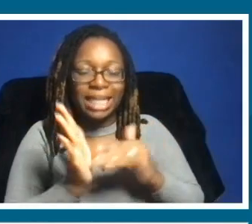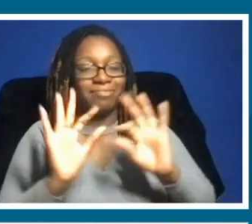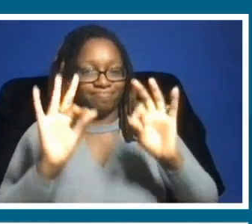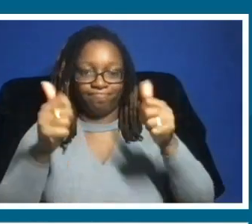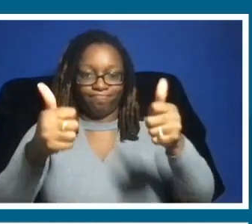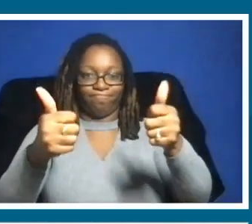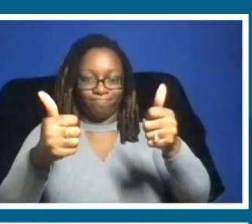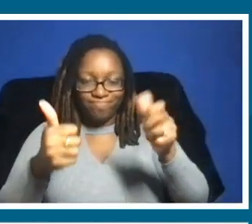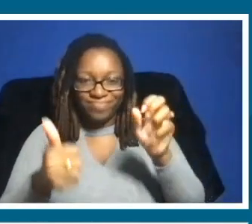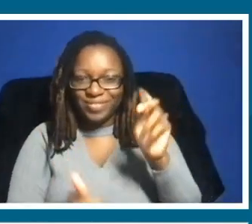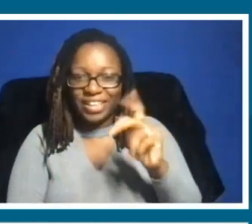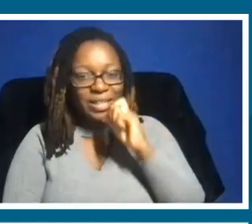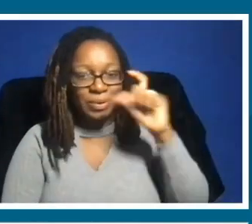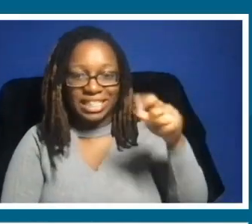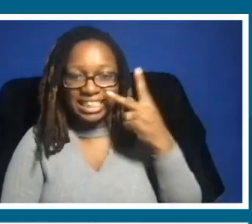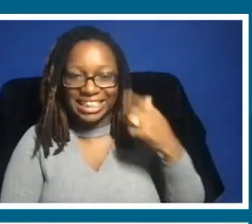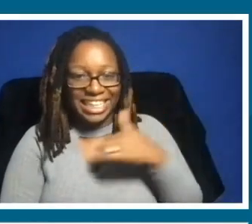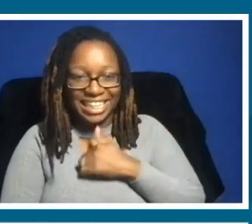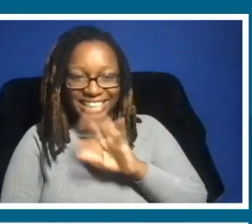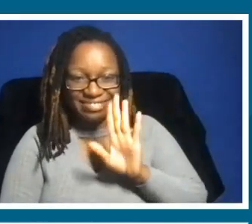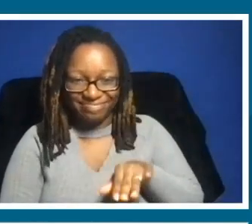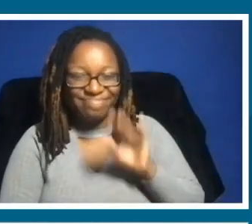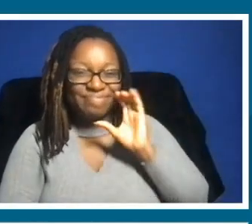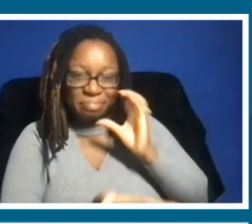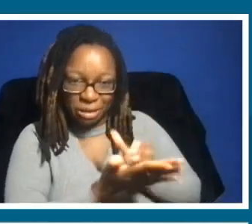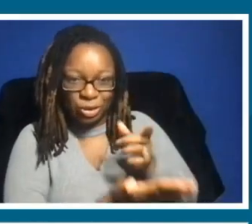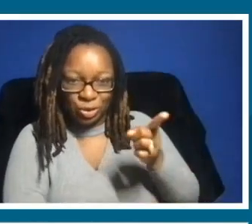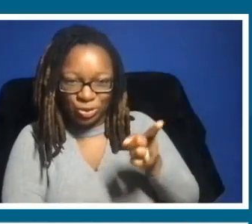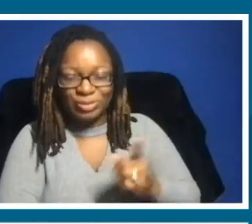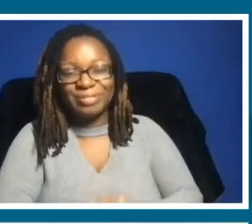Yeah, they don't need to see us. They need to see that.